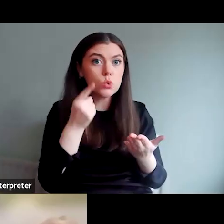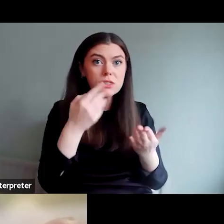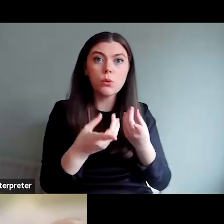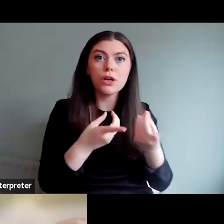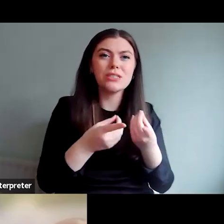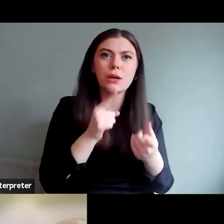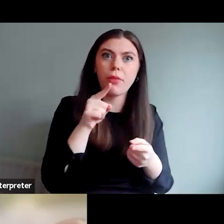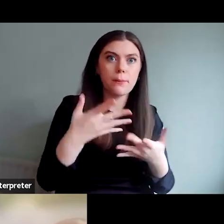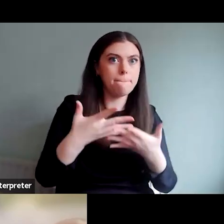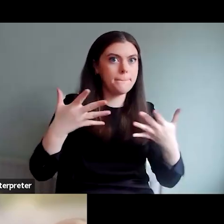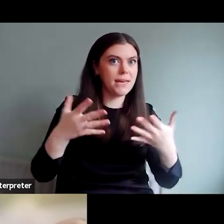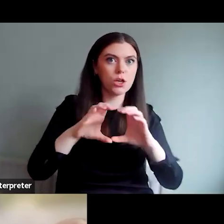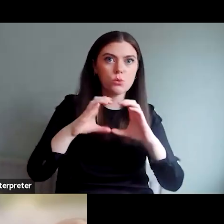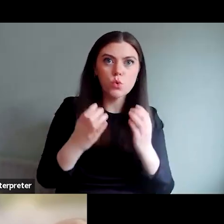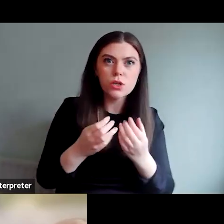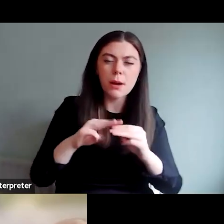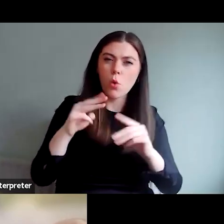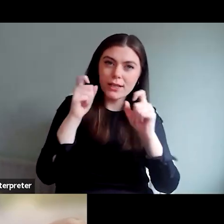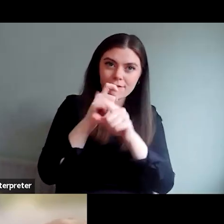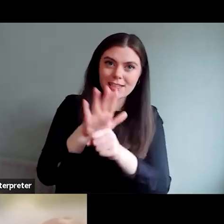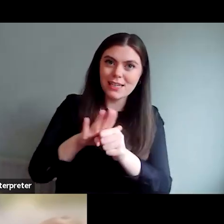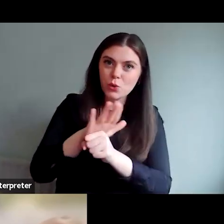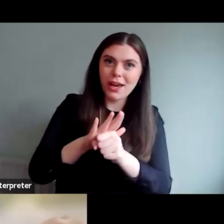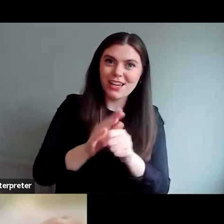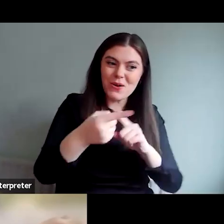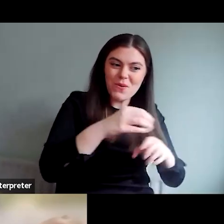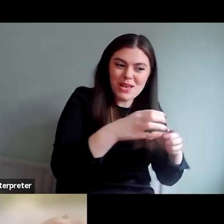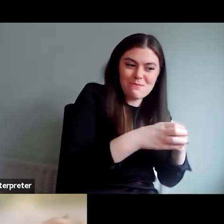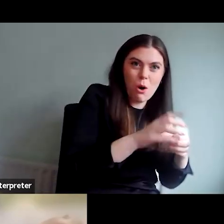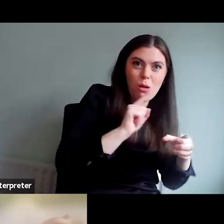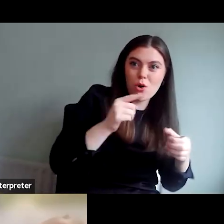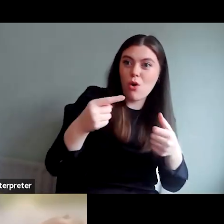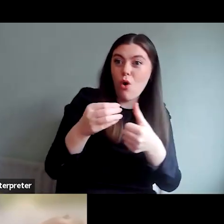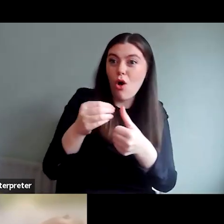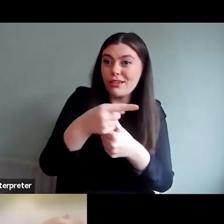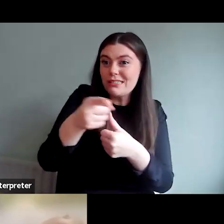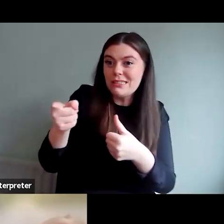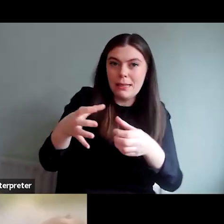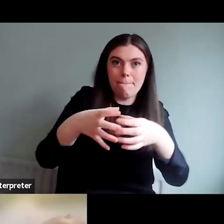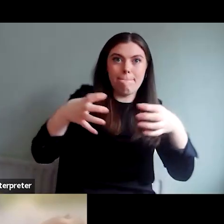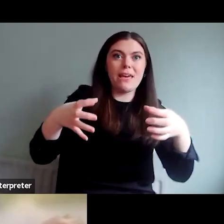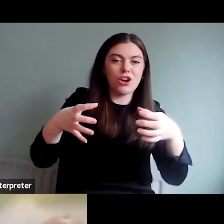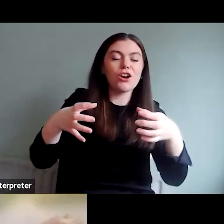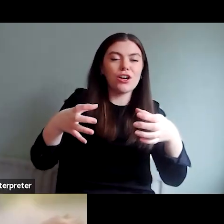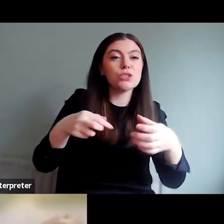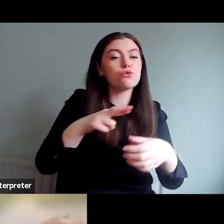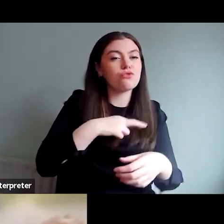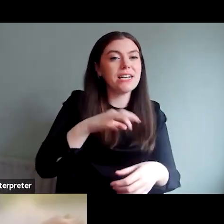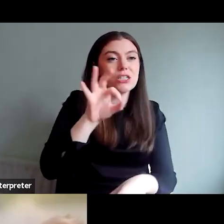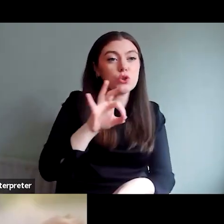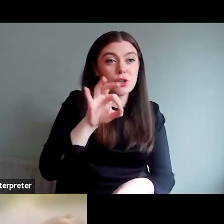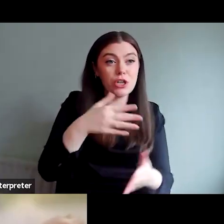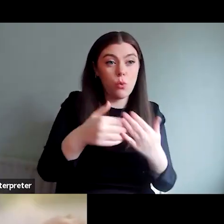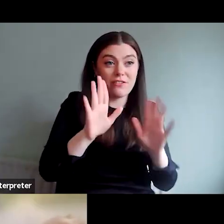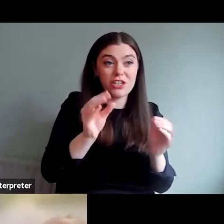much bigger communities, in much more challenging situations. So I think the context that Giorgia raised in the beginning was really important.